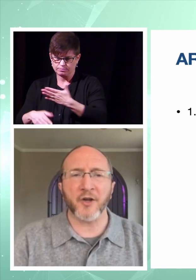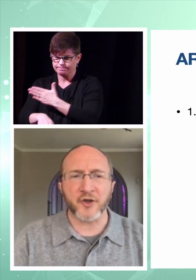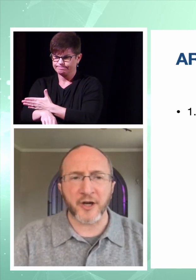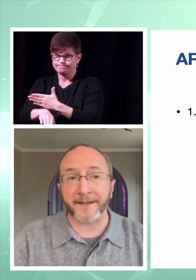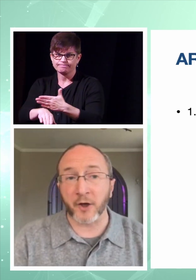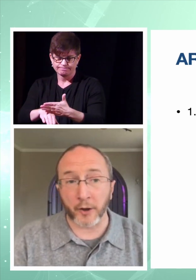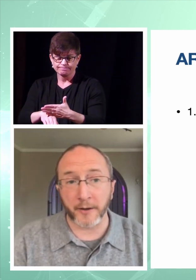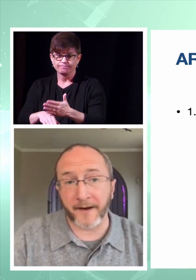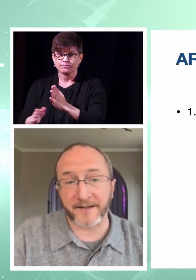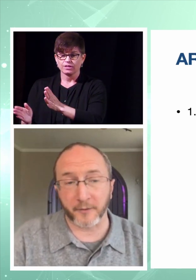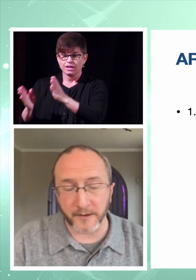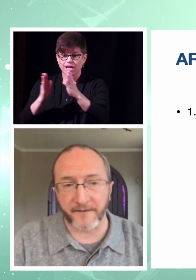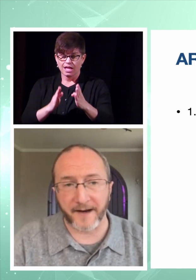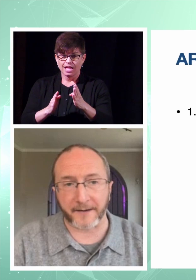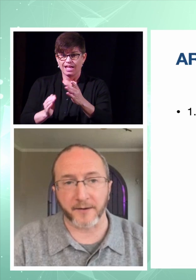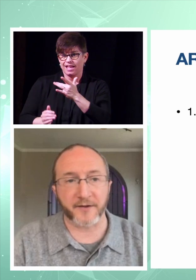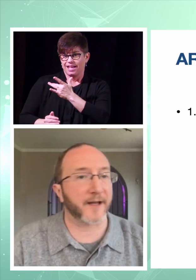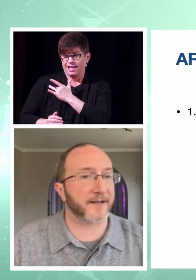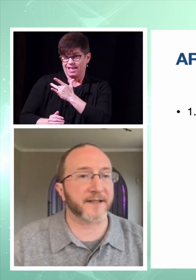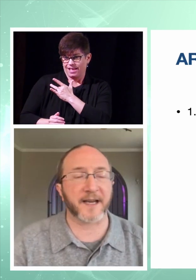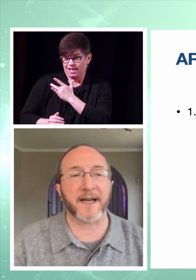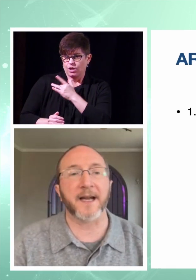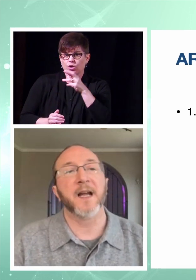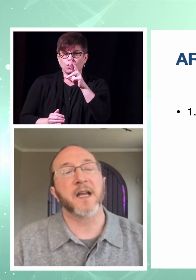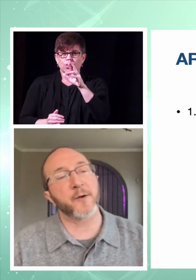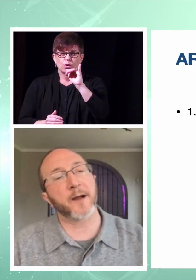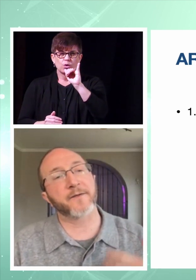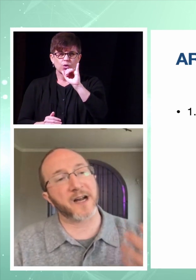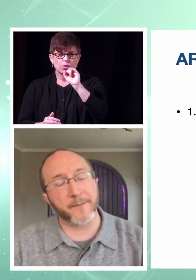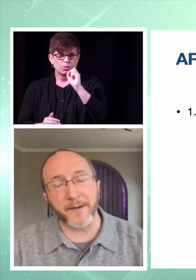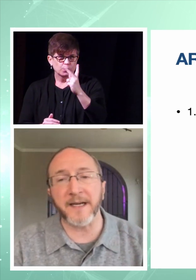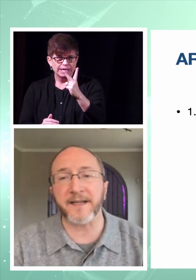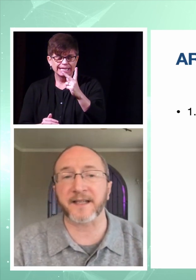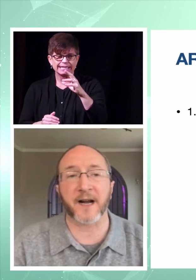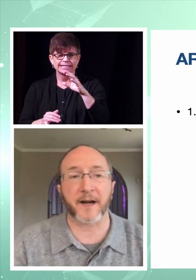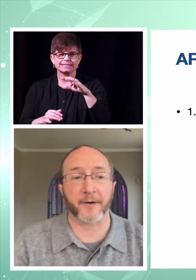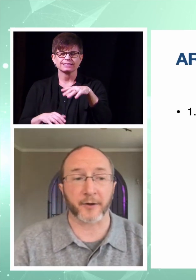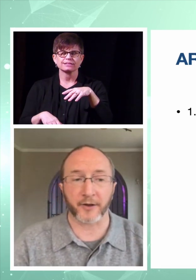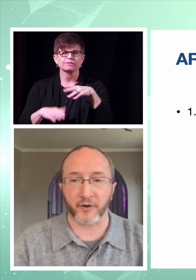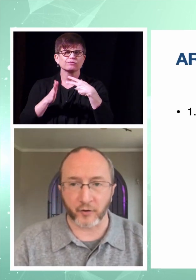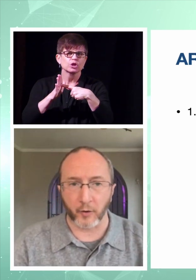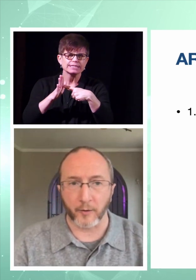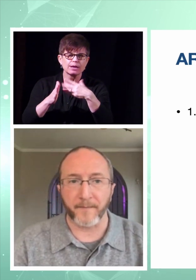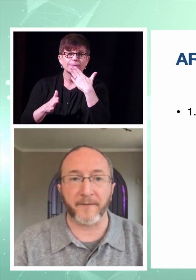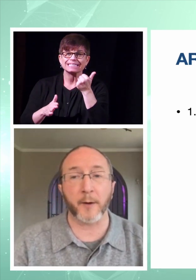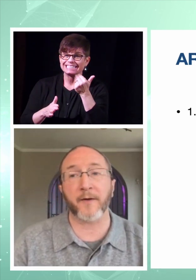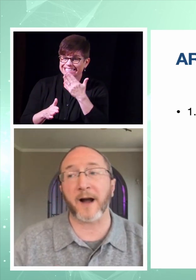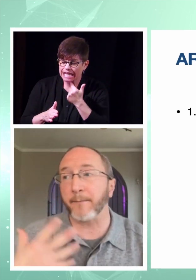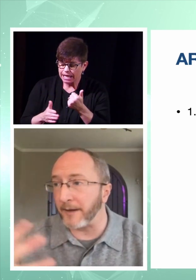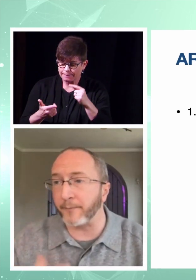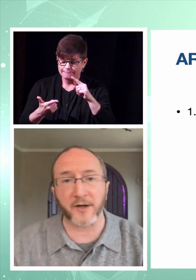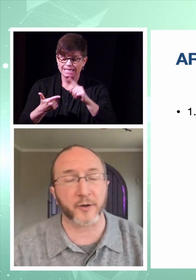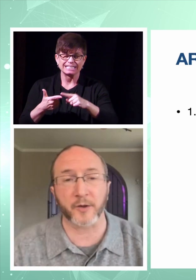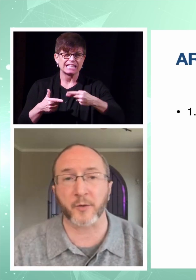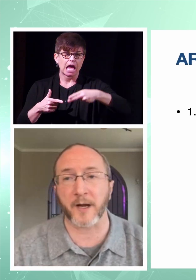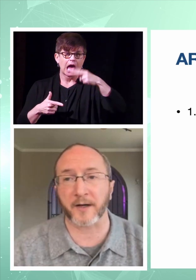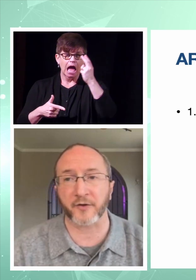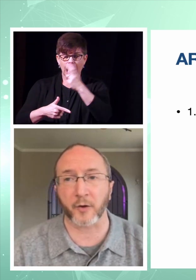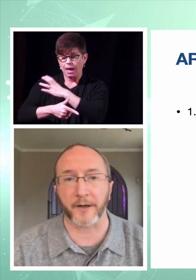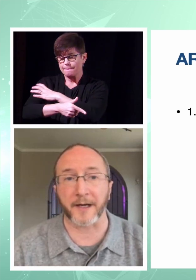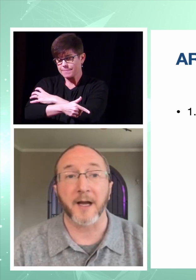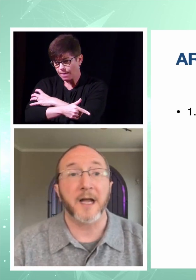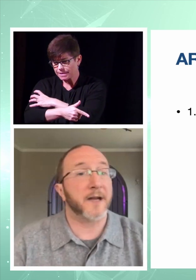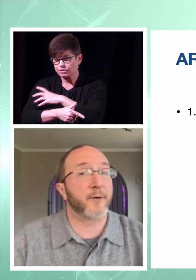any unchecked cardiovascular risk factor, so that is to say, if you have diabetes that's not under good control, if you have high blood pressure, which